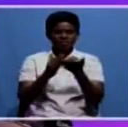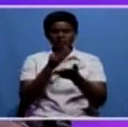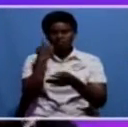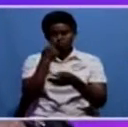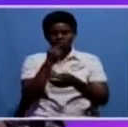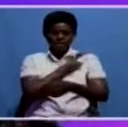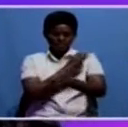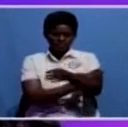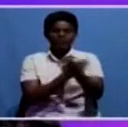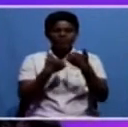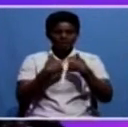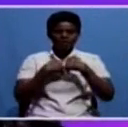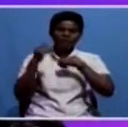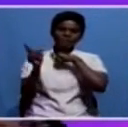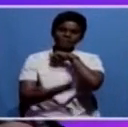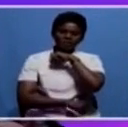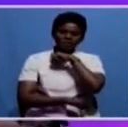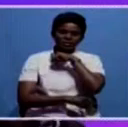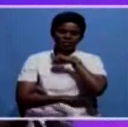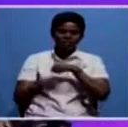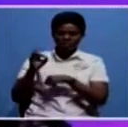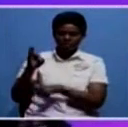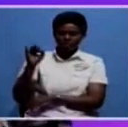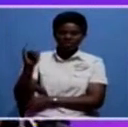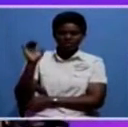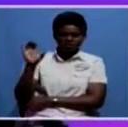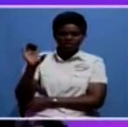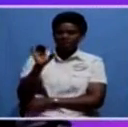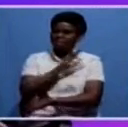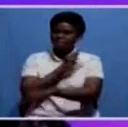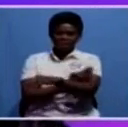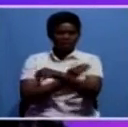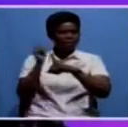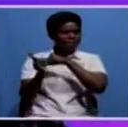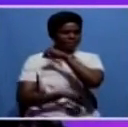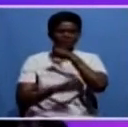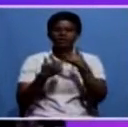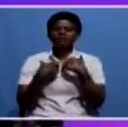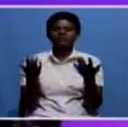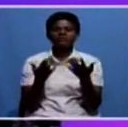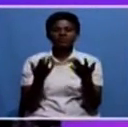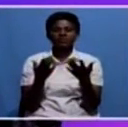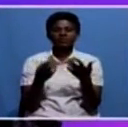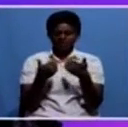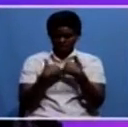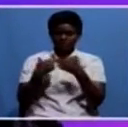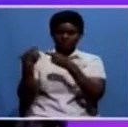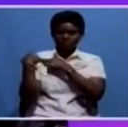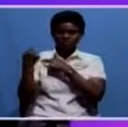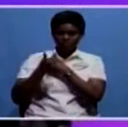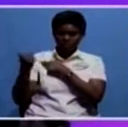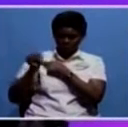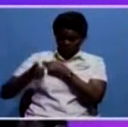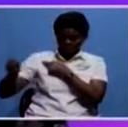the mandate to actually prosecute, because the FIC has no mandate to prosecute. They have another responsibility.